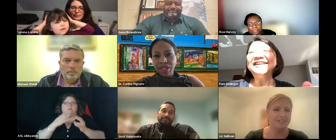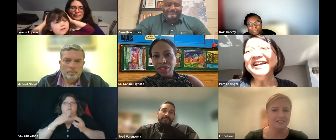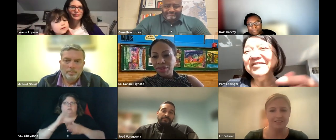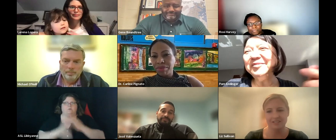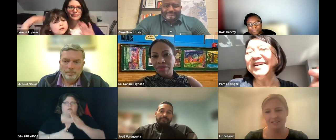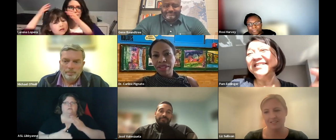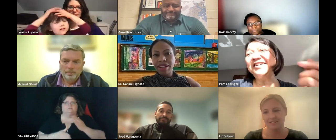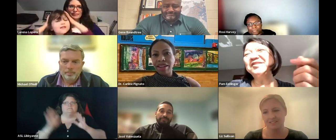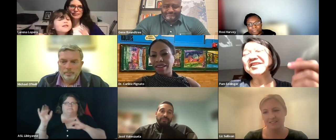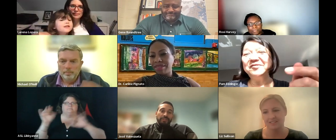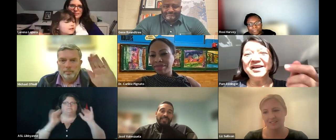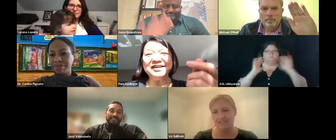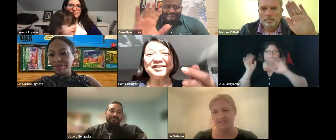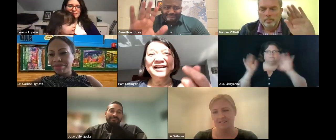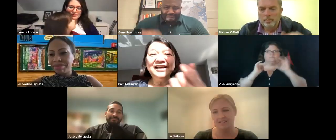all right good night everybody